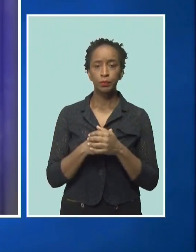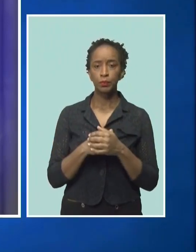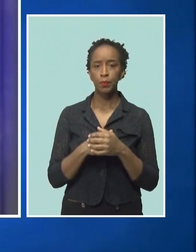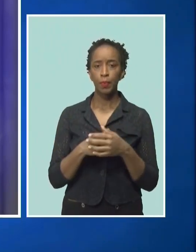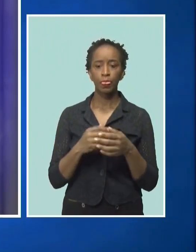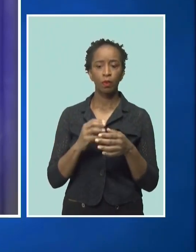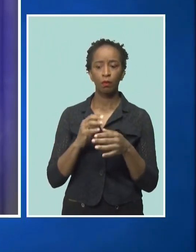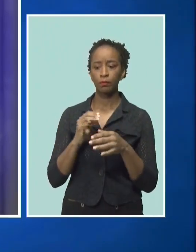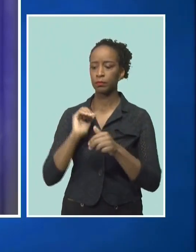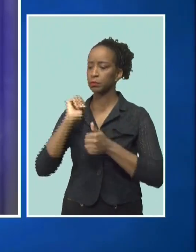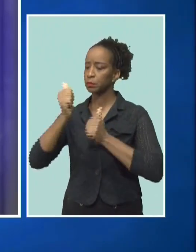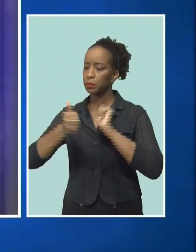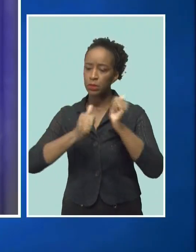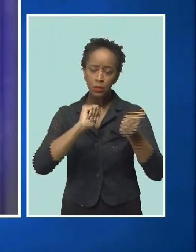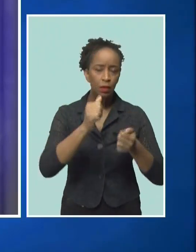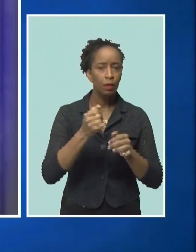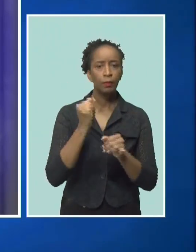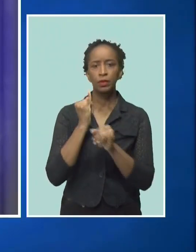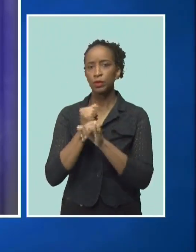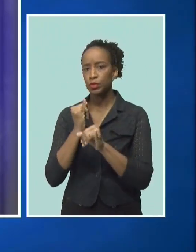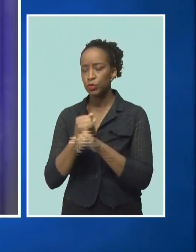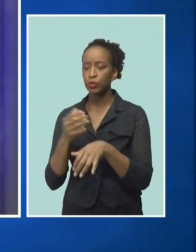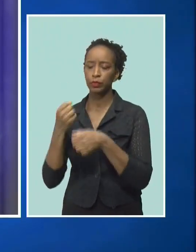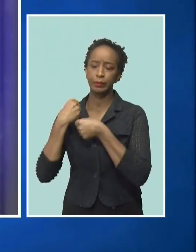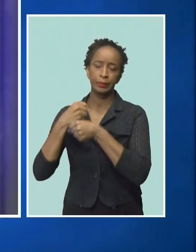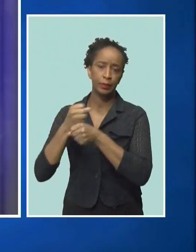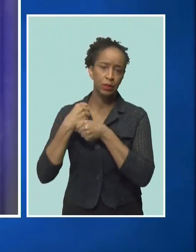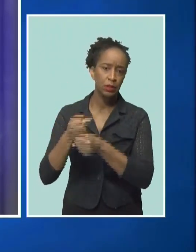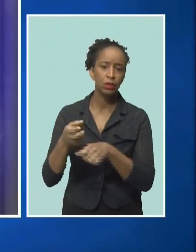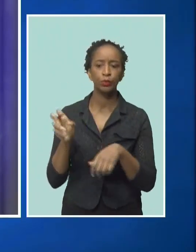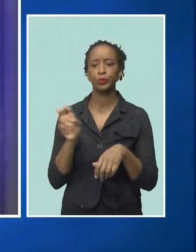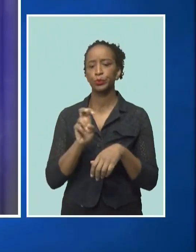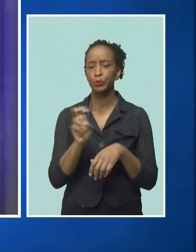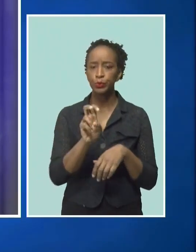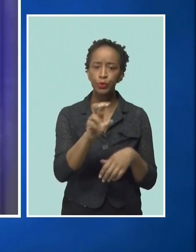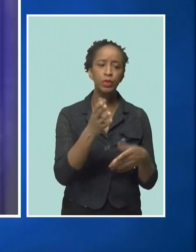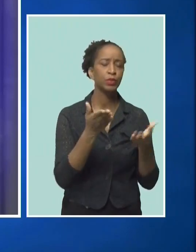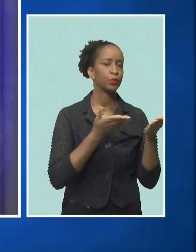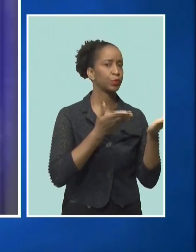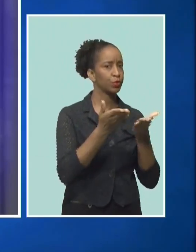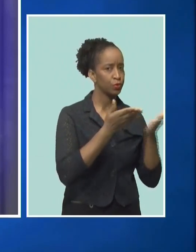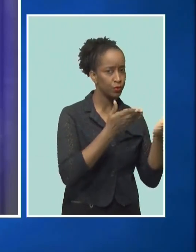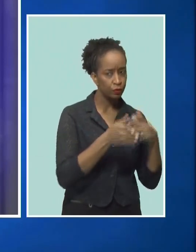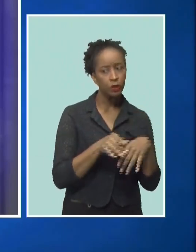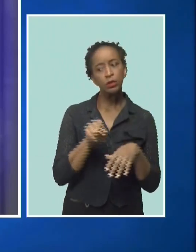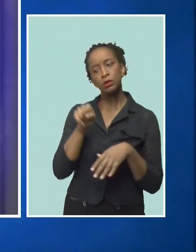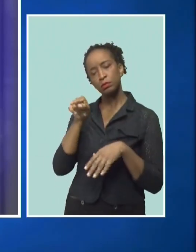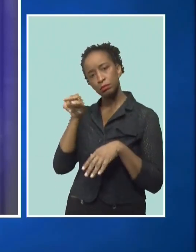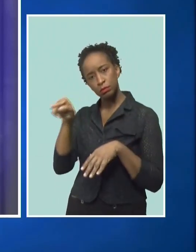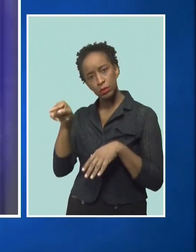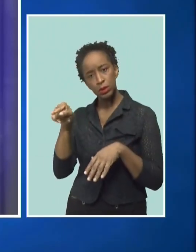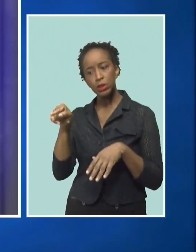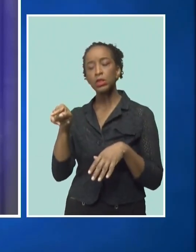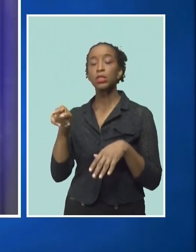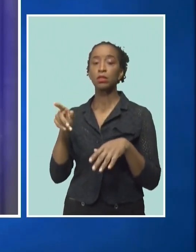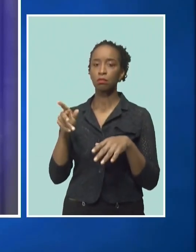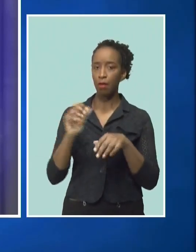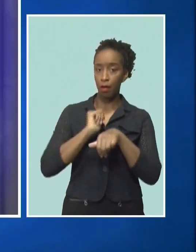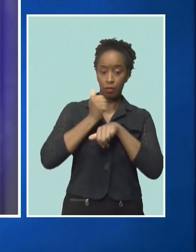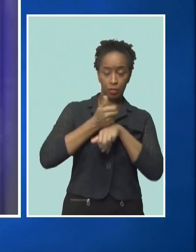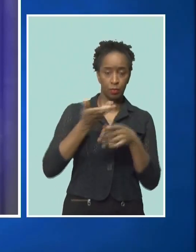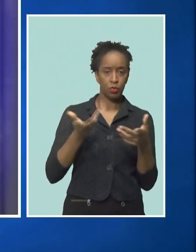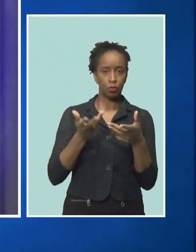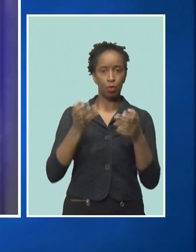sectors, manufacturing, tourism, service sectors in Barbados, all that capable because of education.